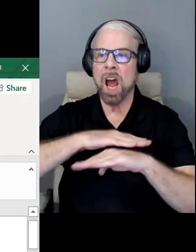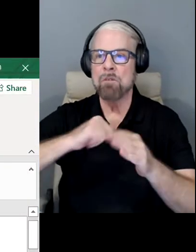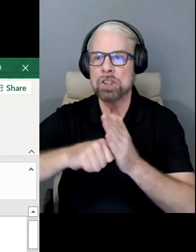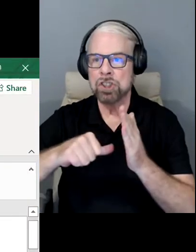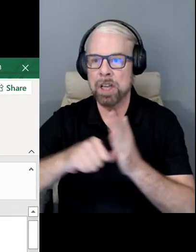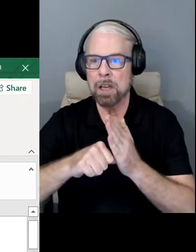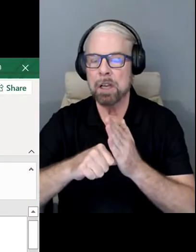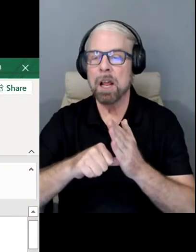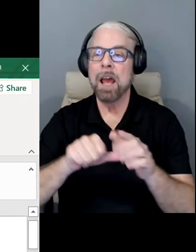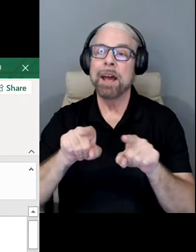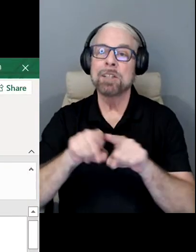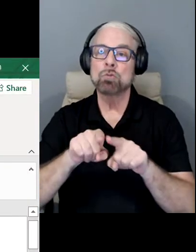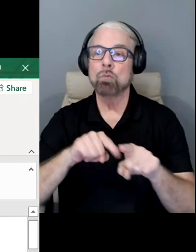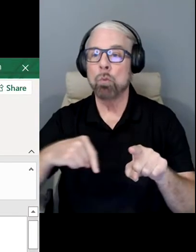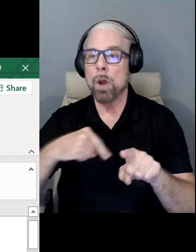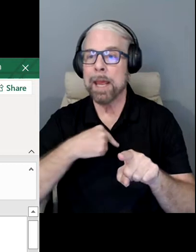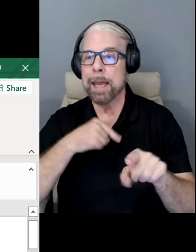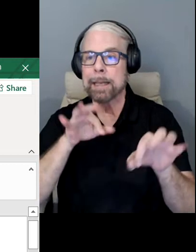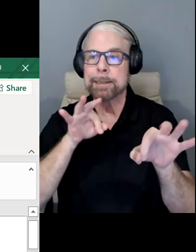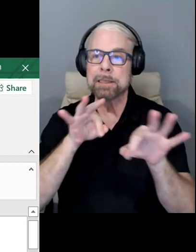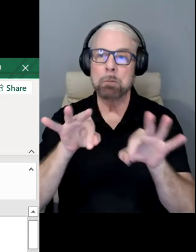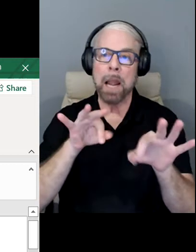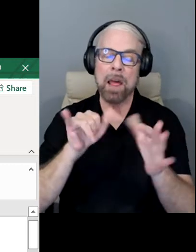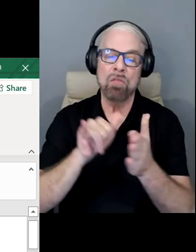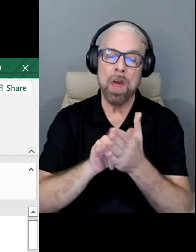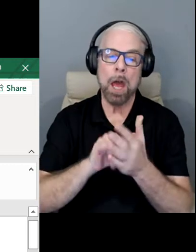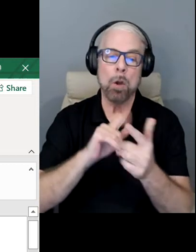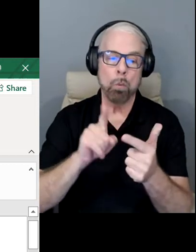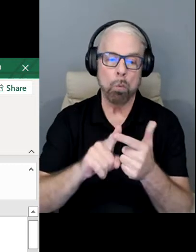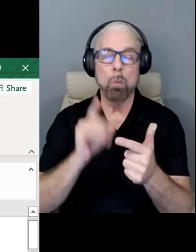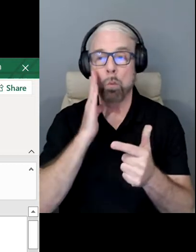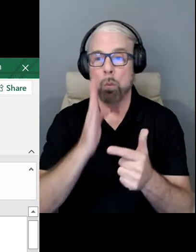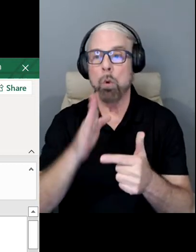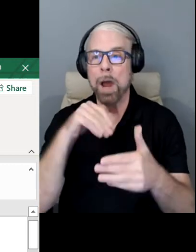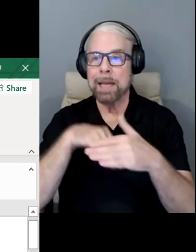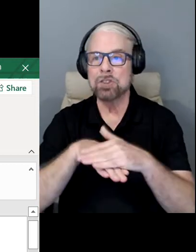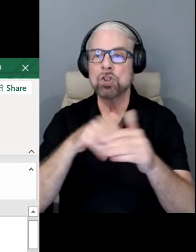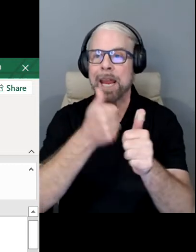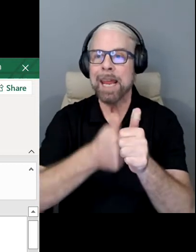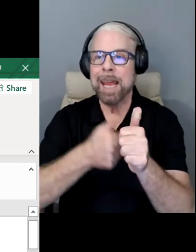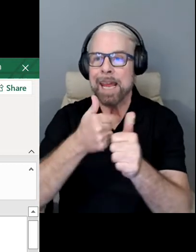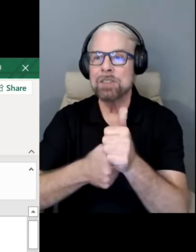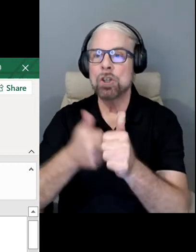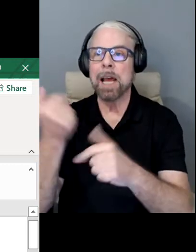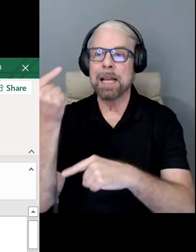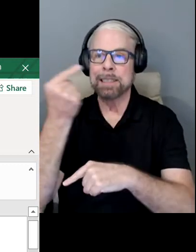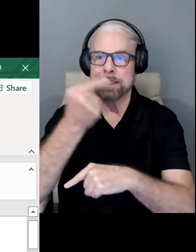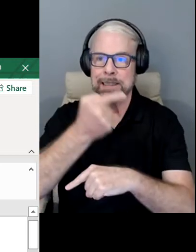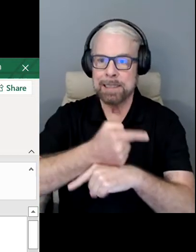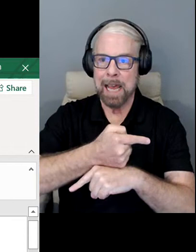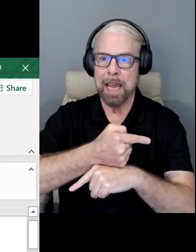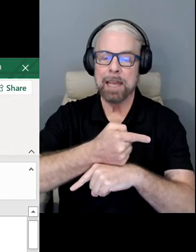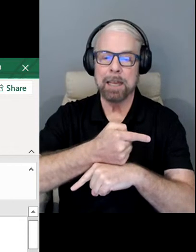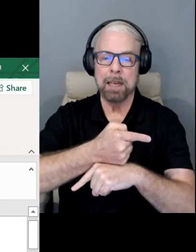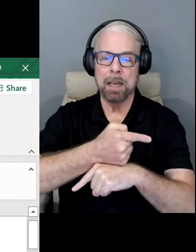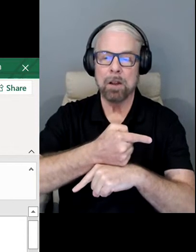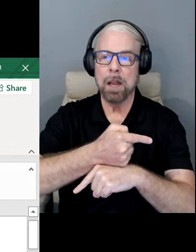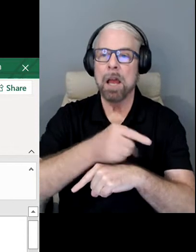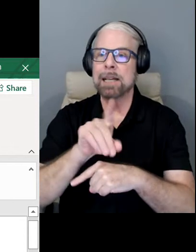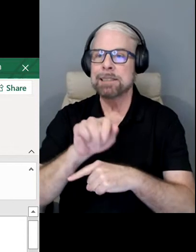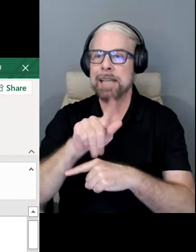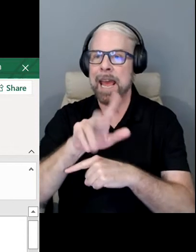we explained, that will then enter into each of the day data